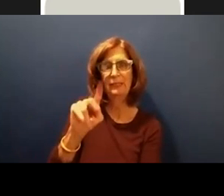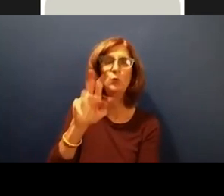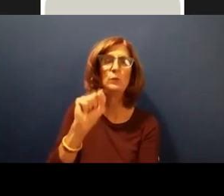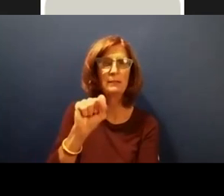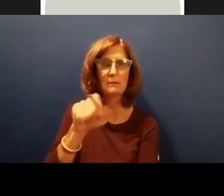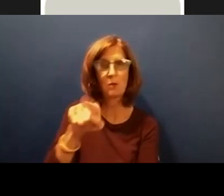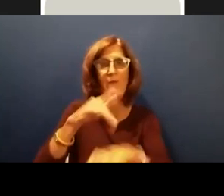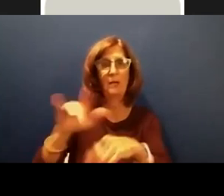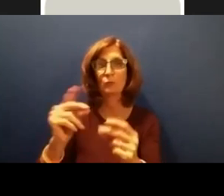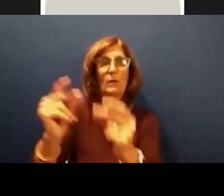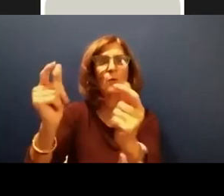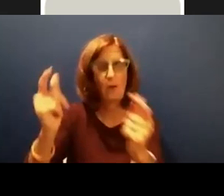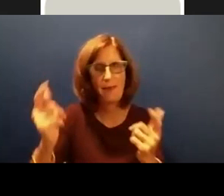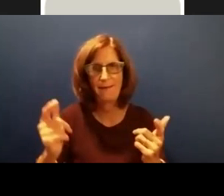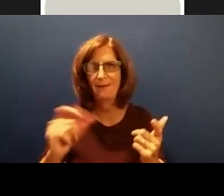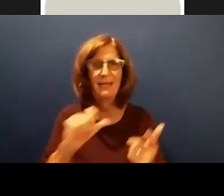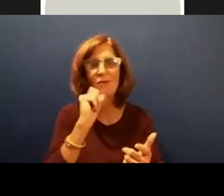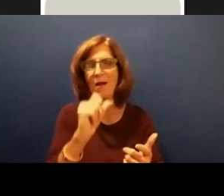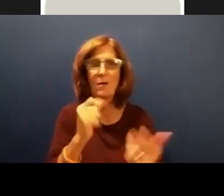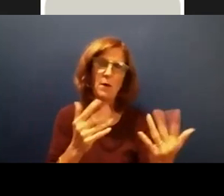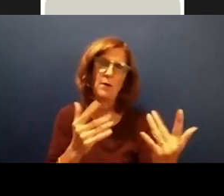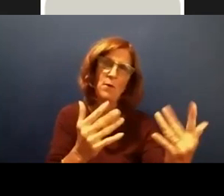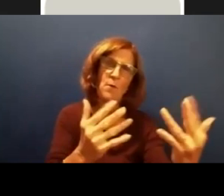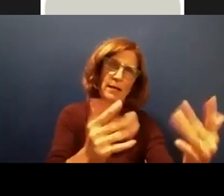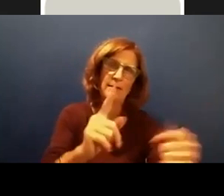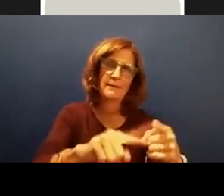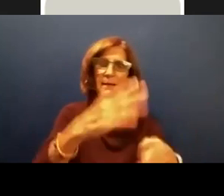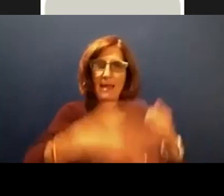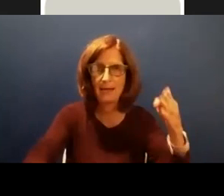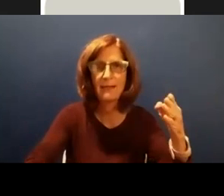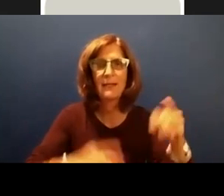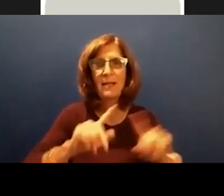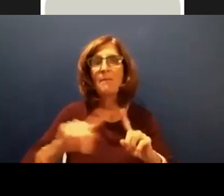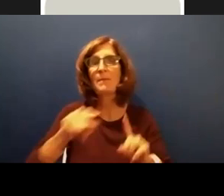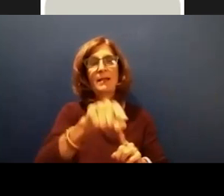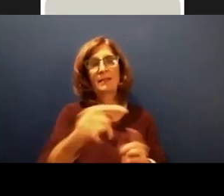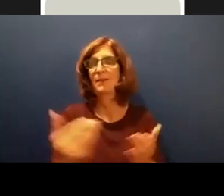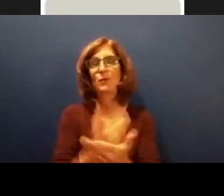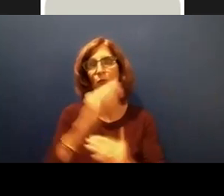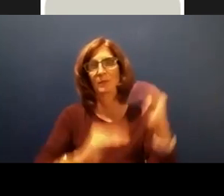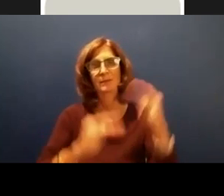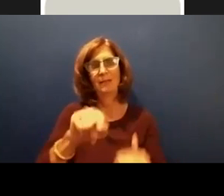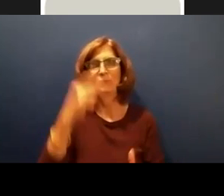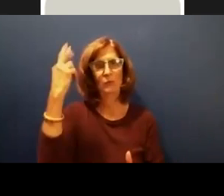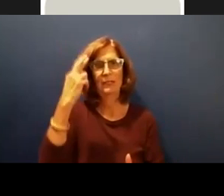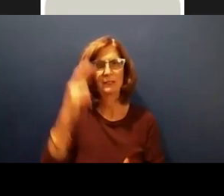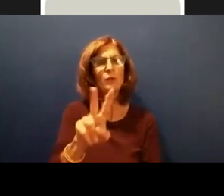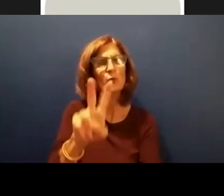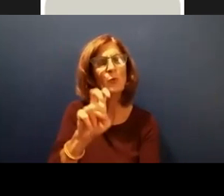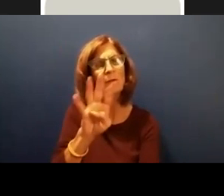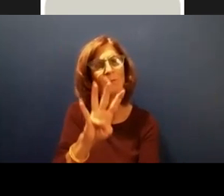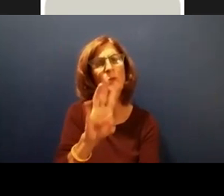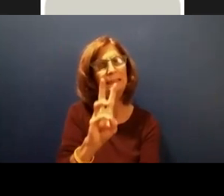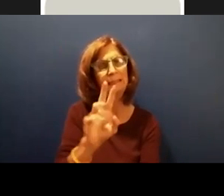immediately, not at the end of construction. The new building, is got to note, is going to have 246 units.